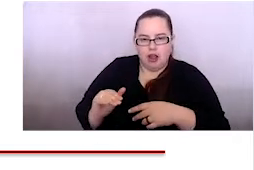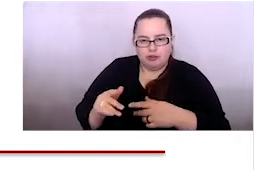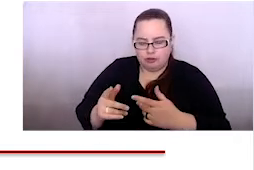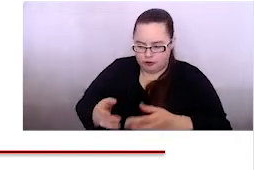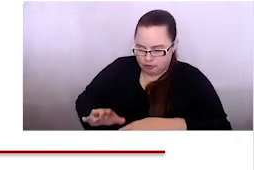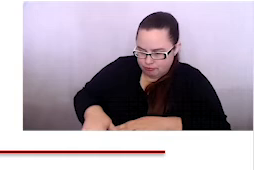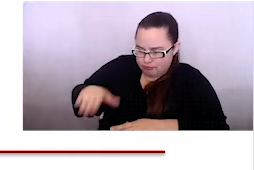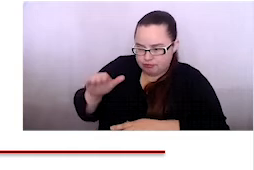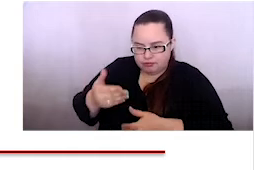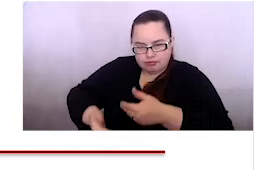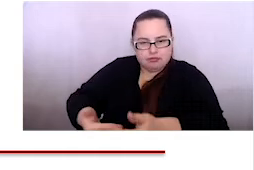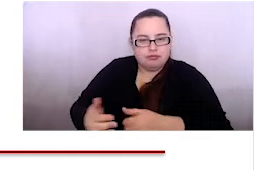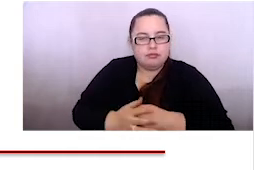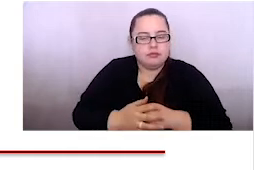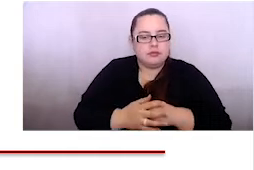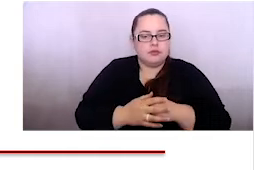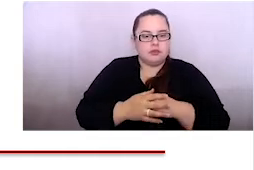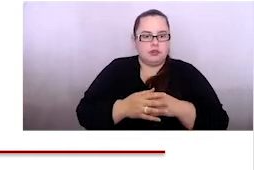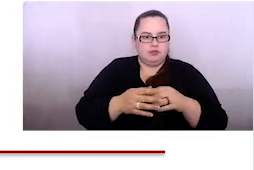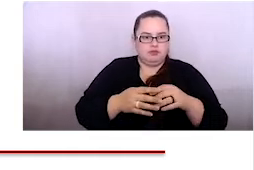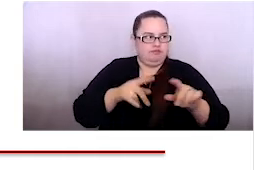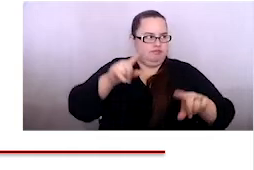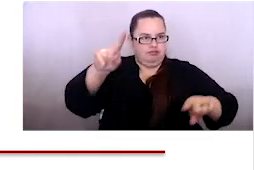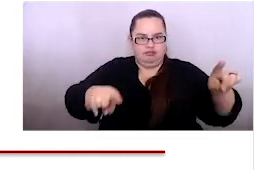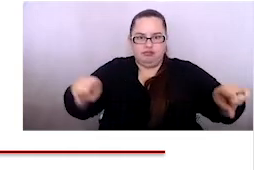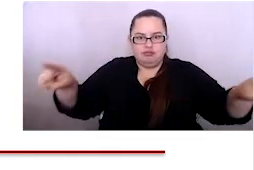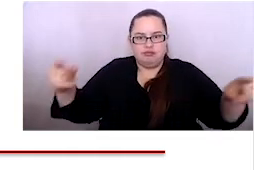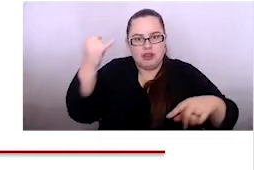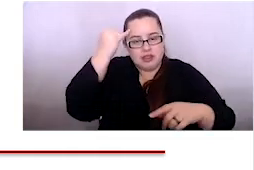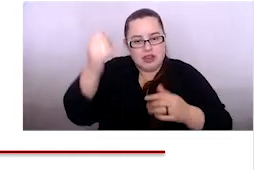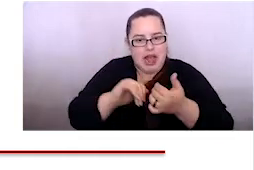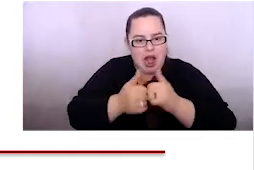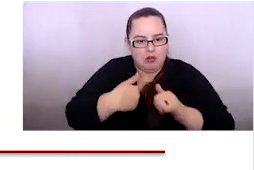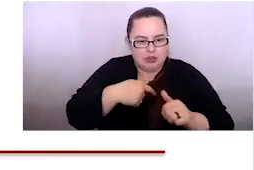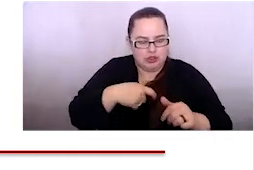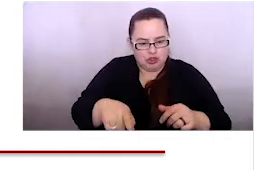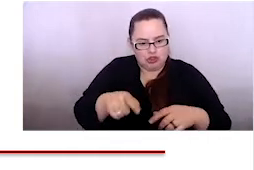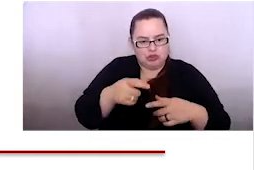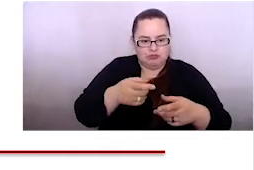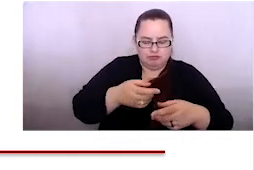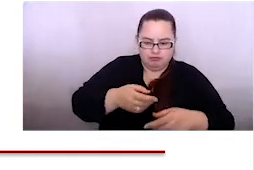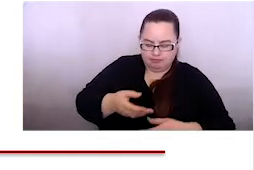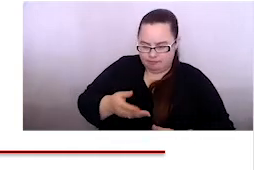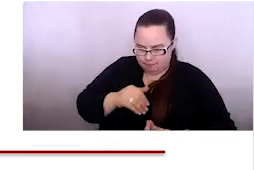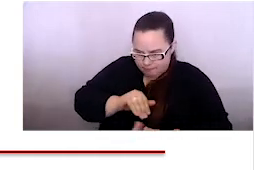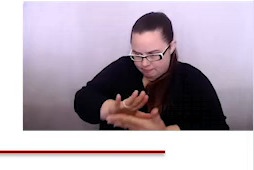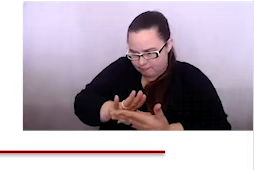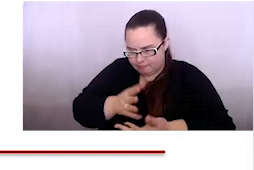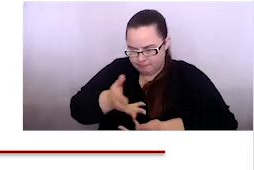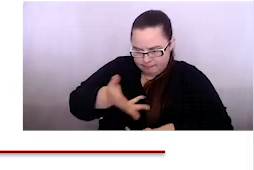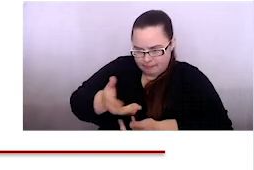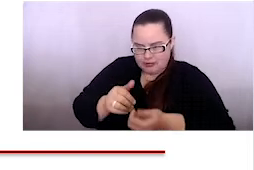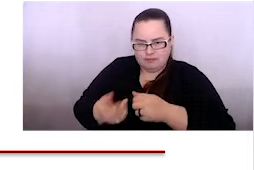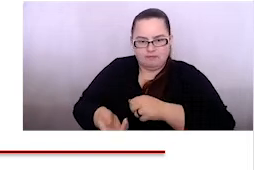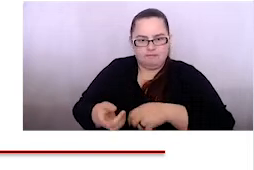of ideas of how we should parent and how we should treat our children. And some of these disciplines are more harsh